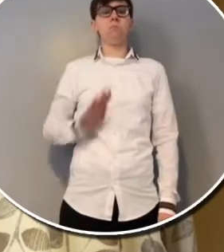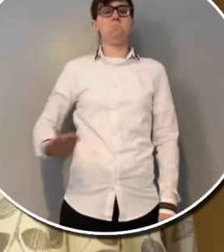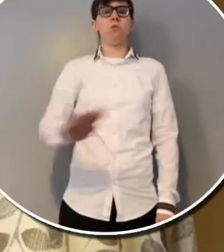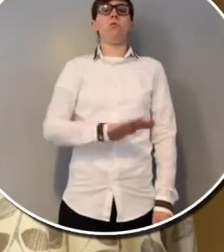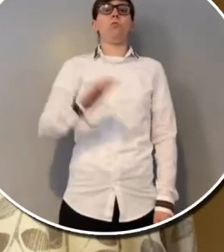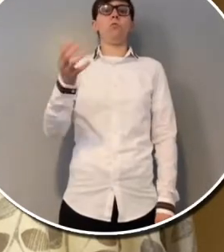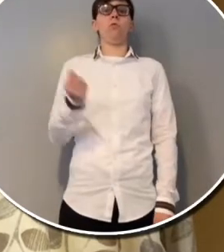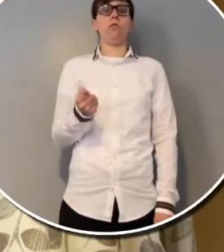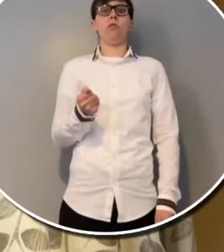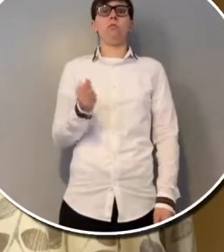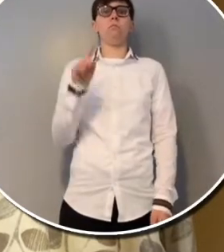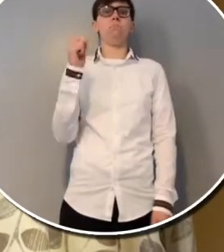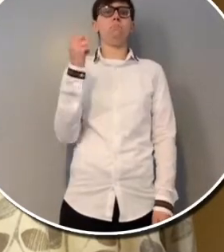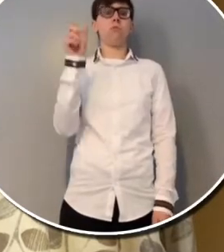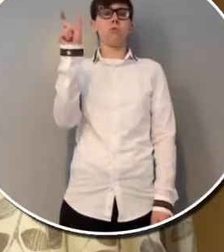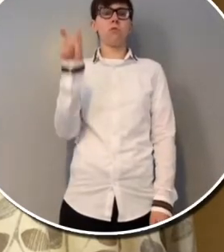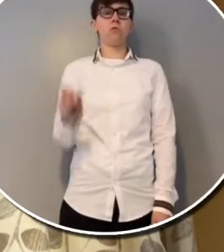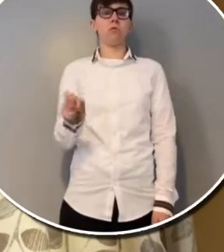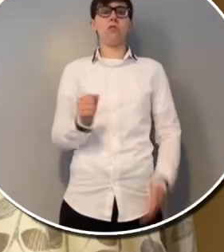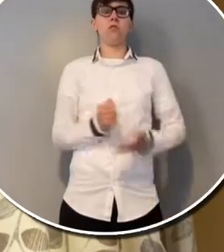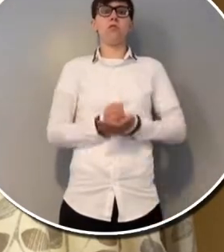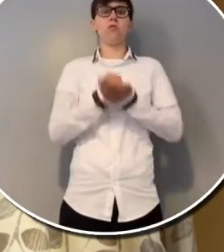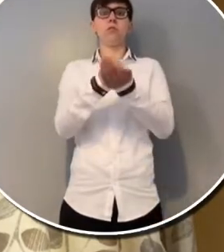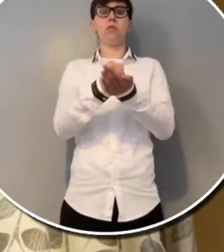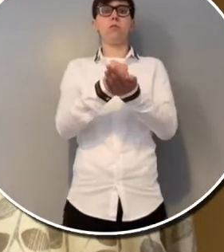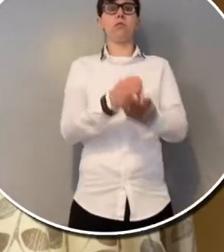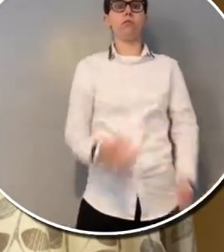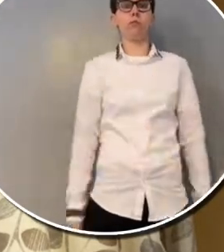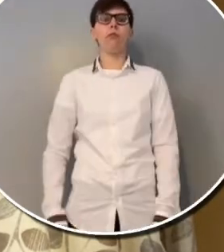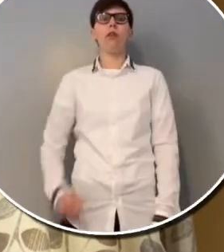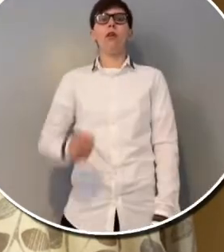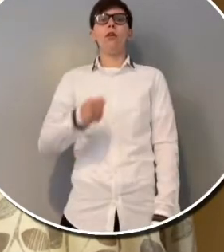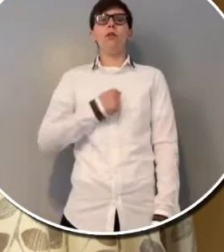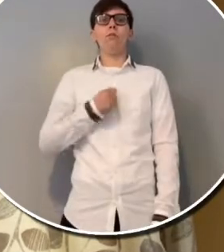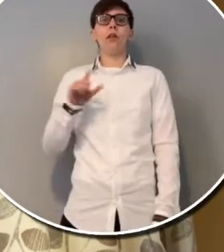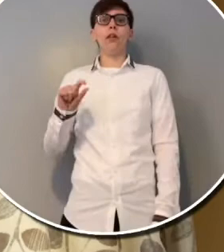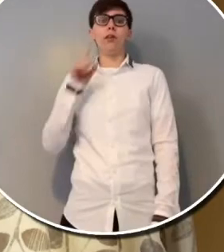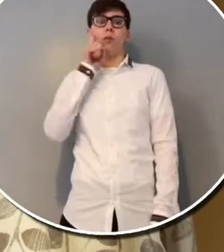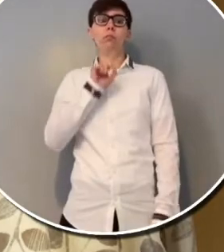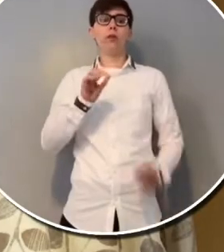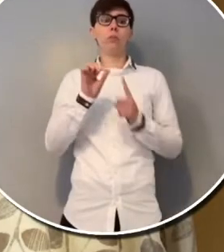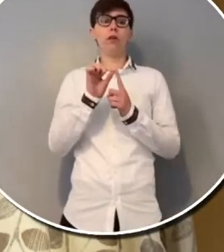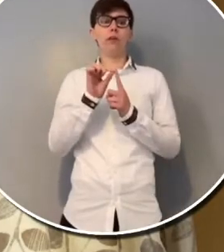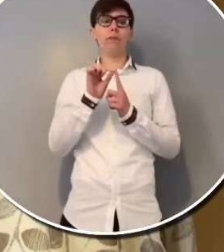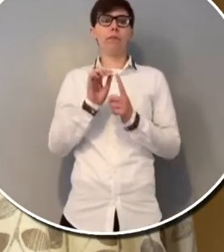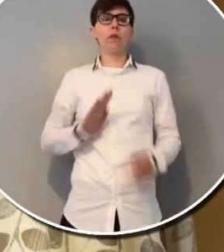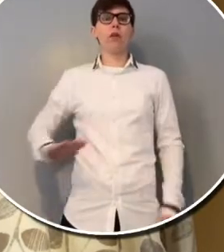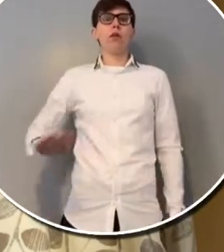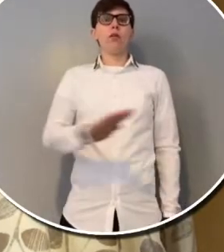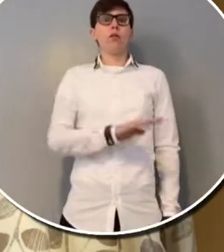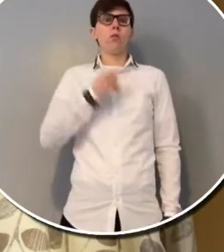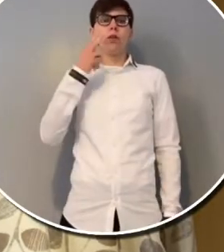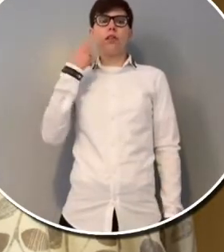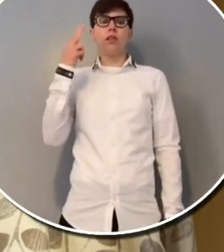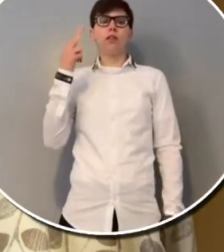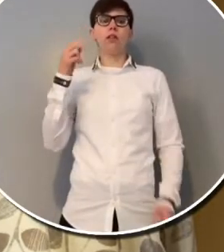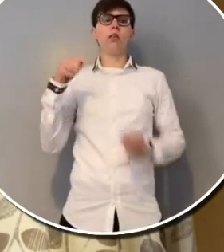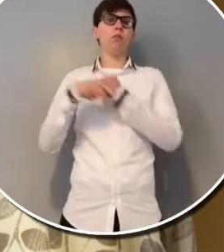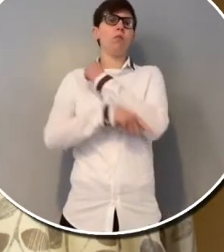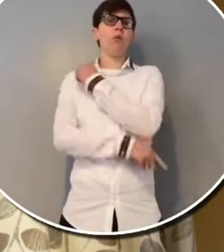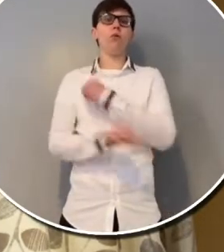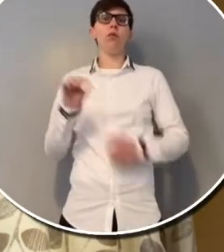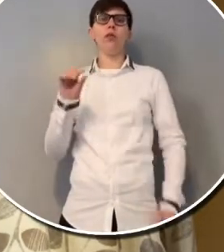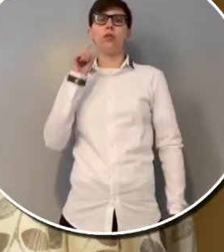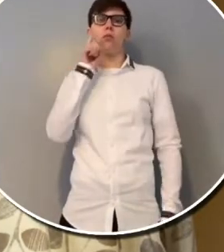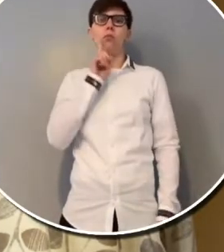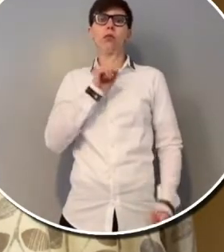Miss Polly. Well, poor little Dolly, I should say. Right, Miss Polly had a dolly. This is the dolly, the